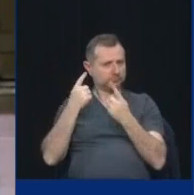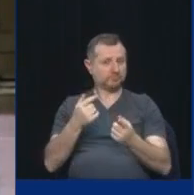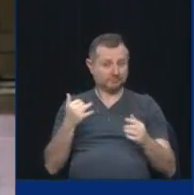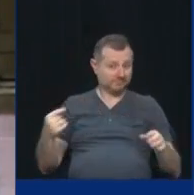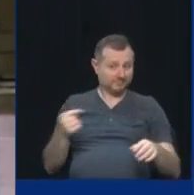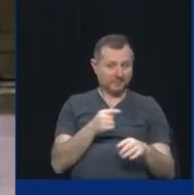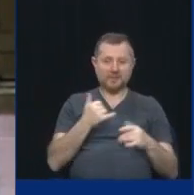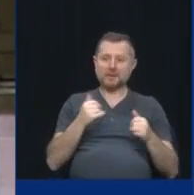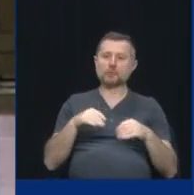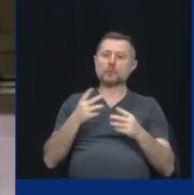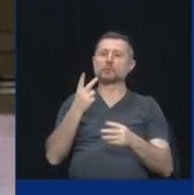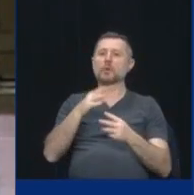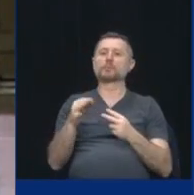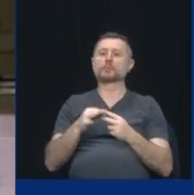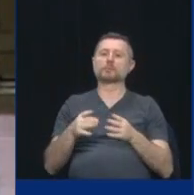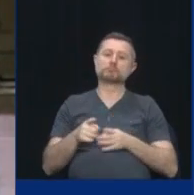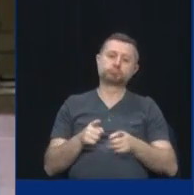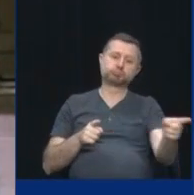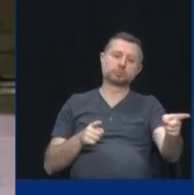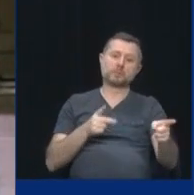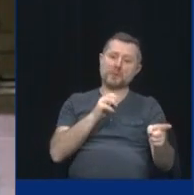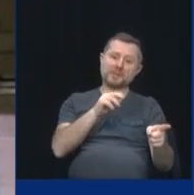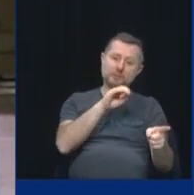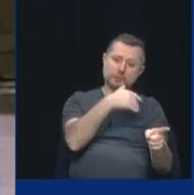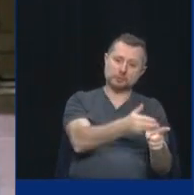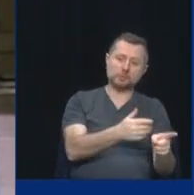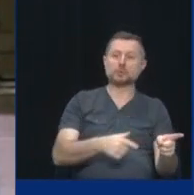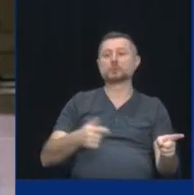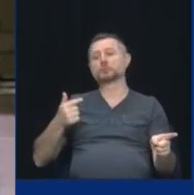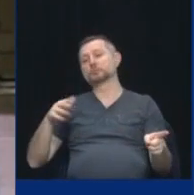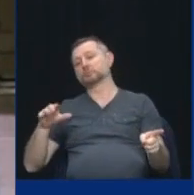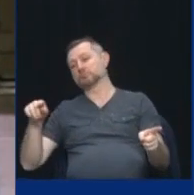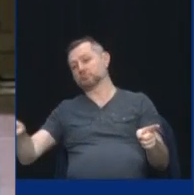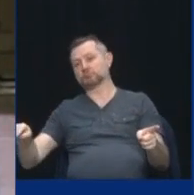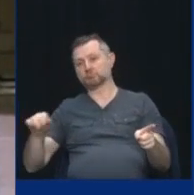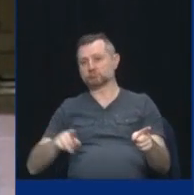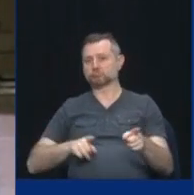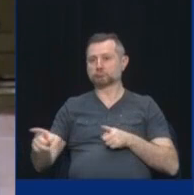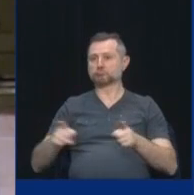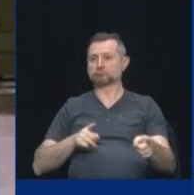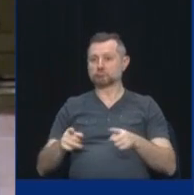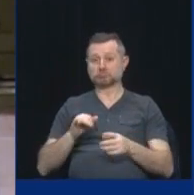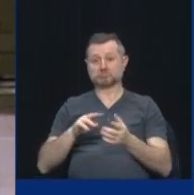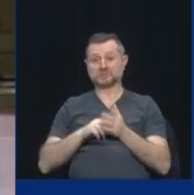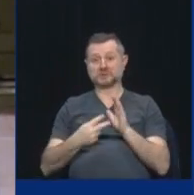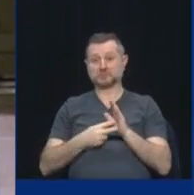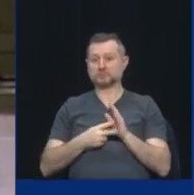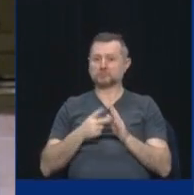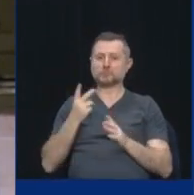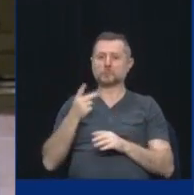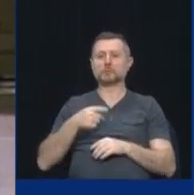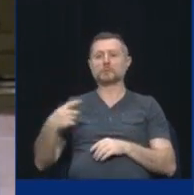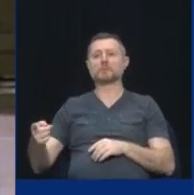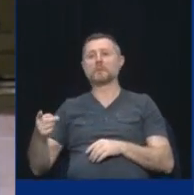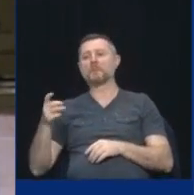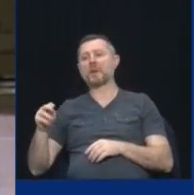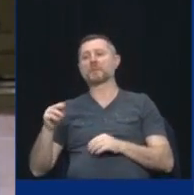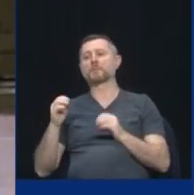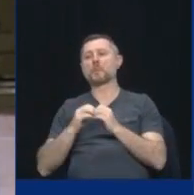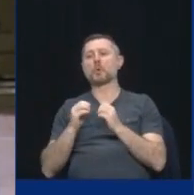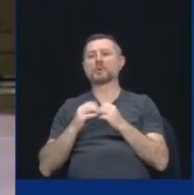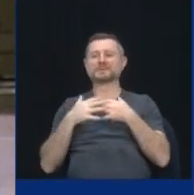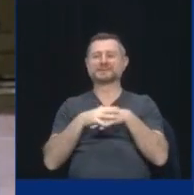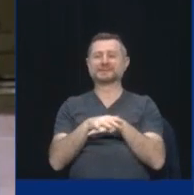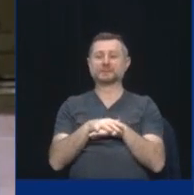Penn, opens up capacity. When we talk about Penn, there are two totally different problems in Penn. One is